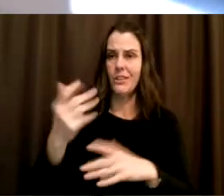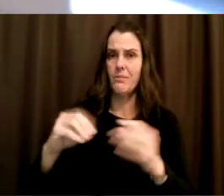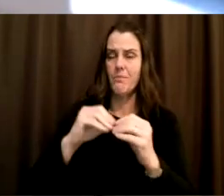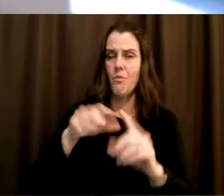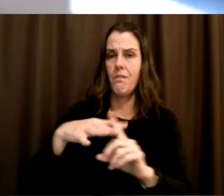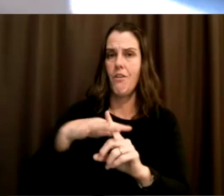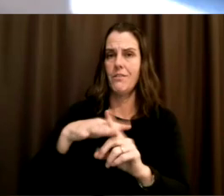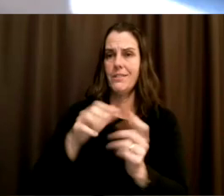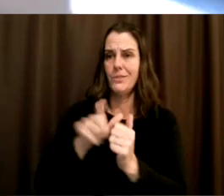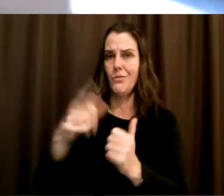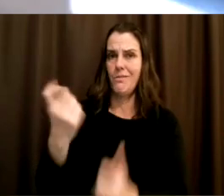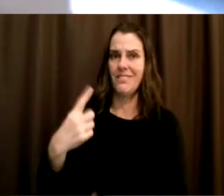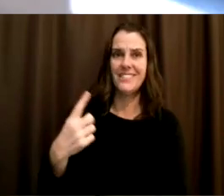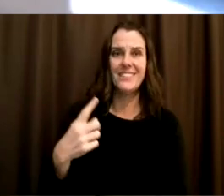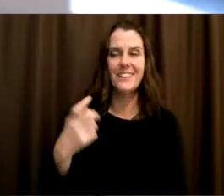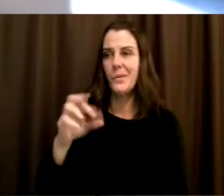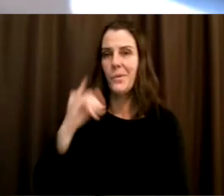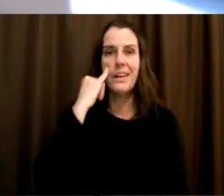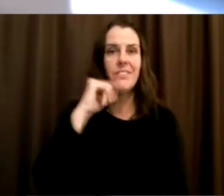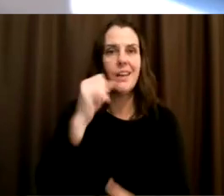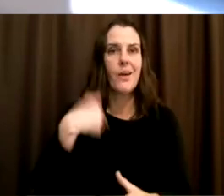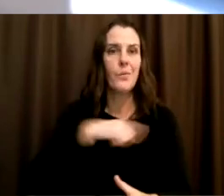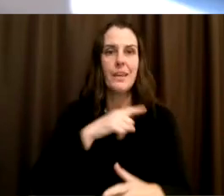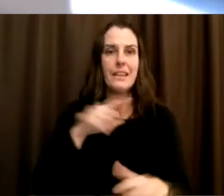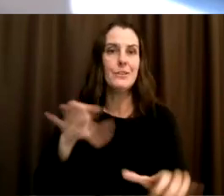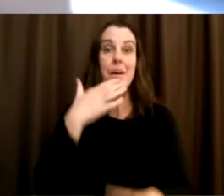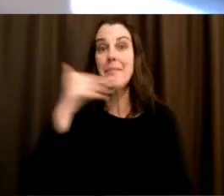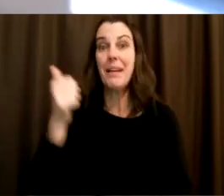context. Or if not, we can